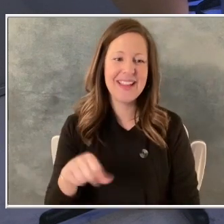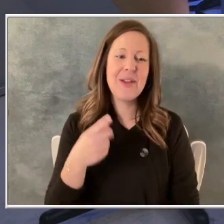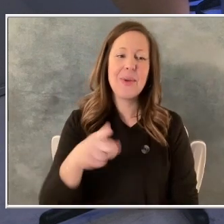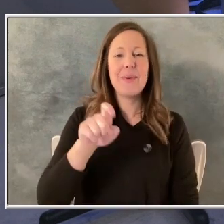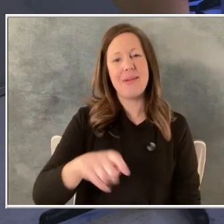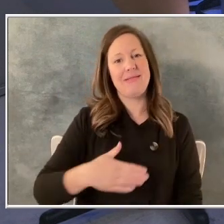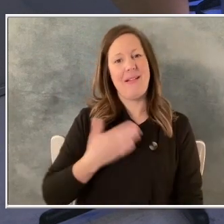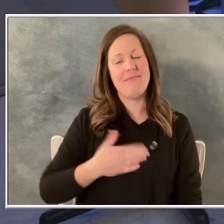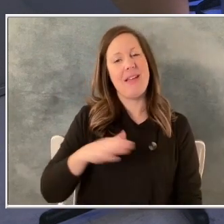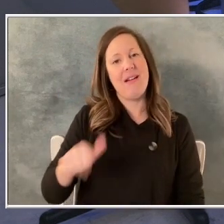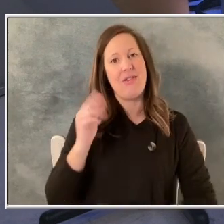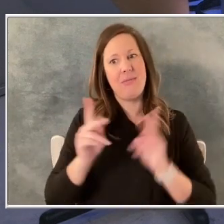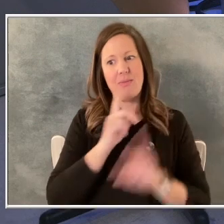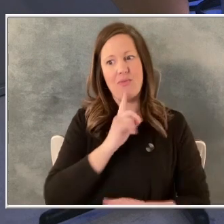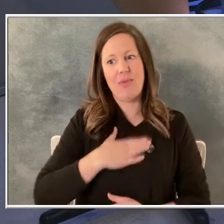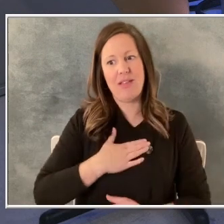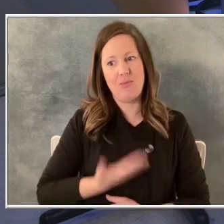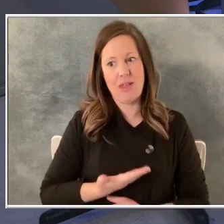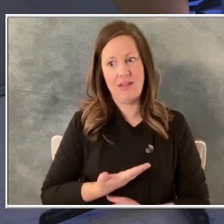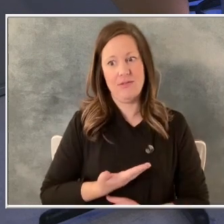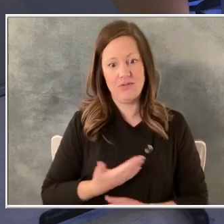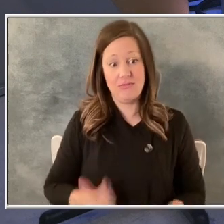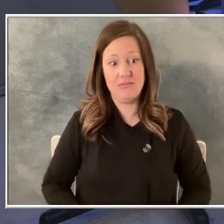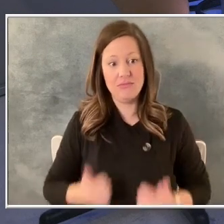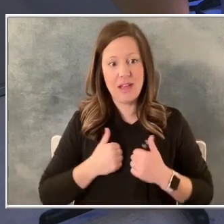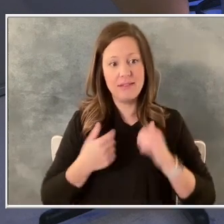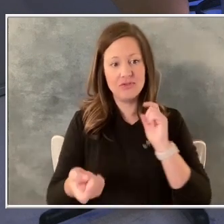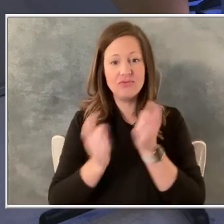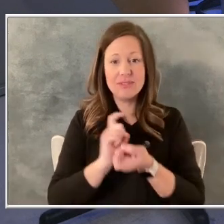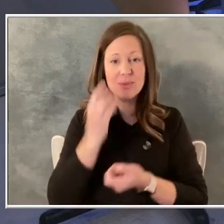these big lifestyle changes, the things that they can